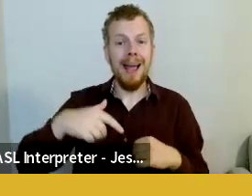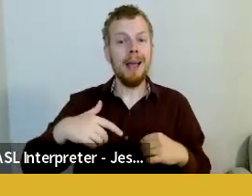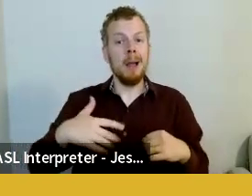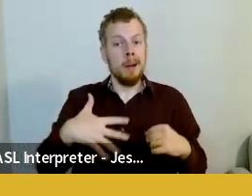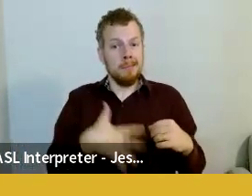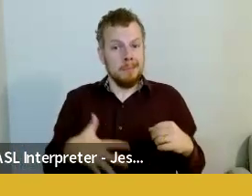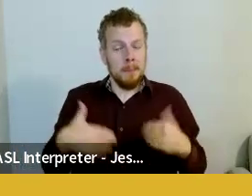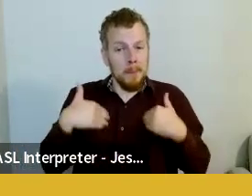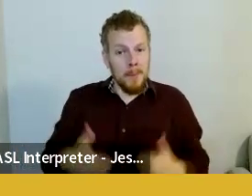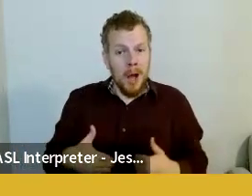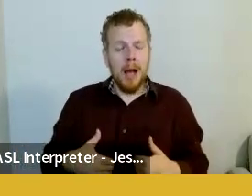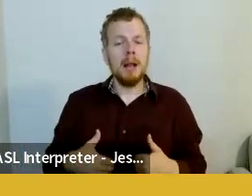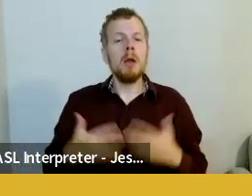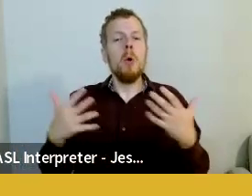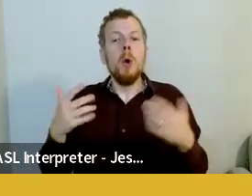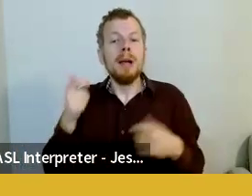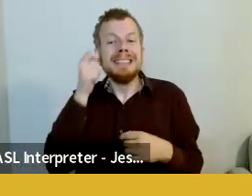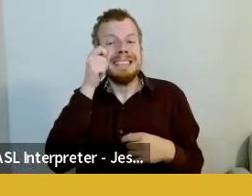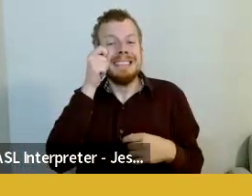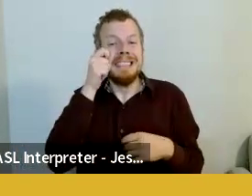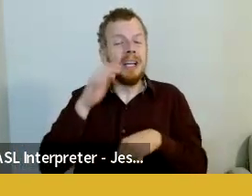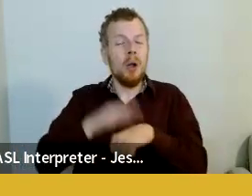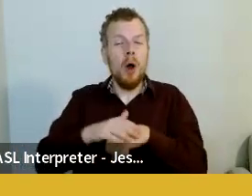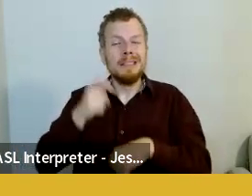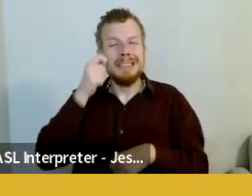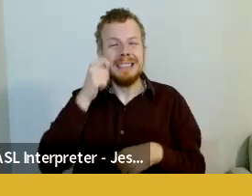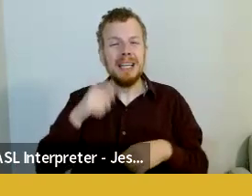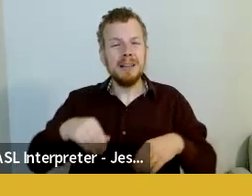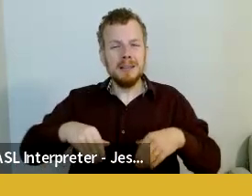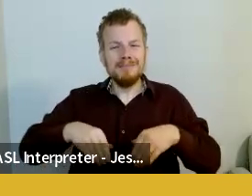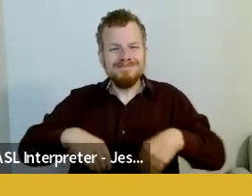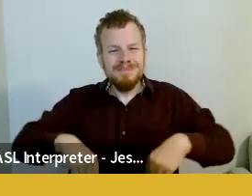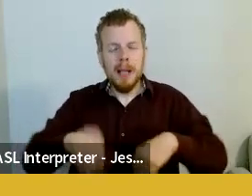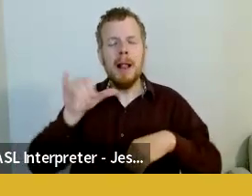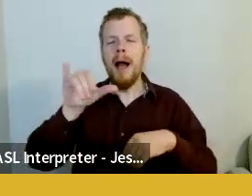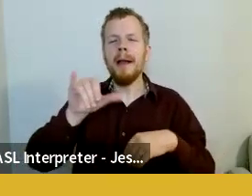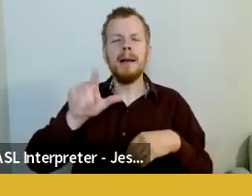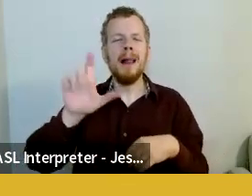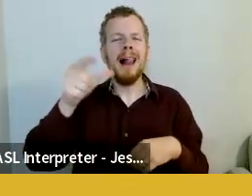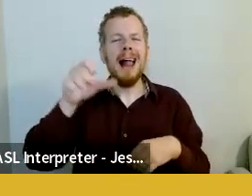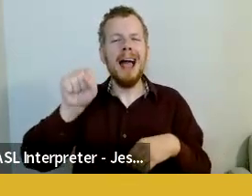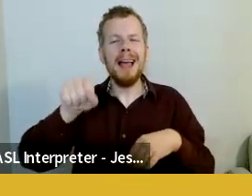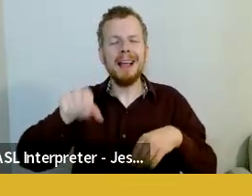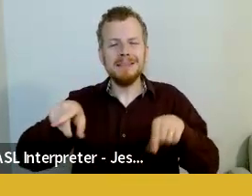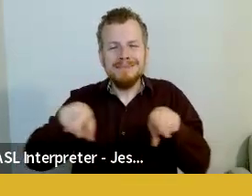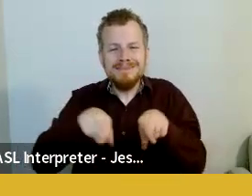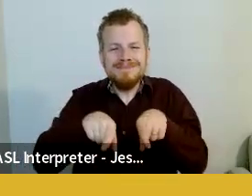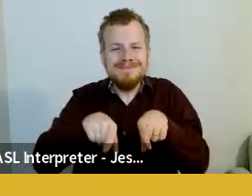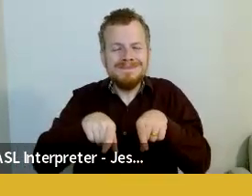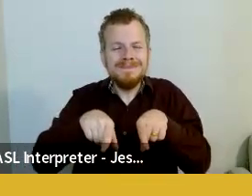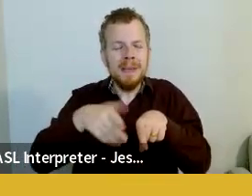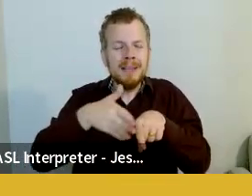skin folds where skin touches skin. So think about in the groin, the upper chest, the neck,